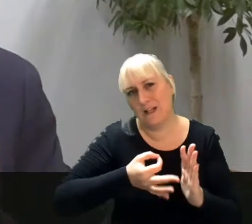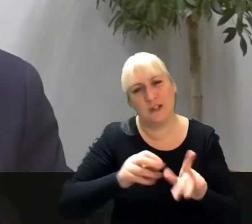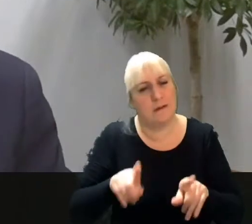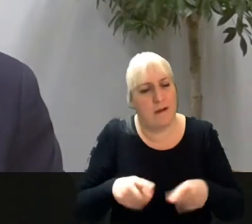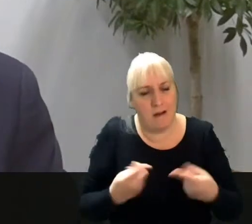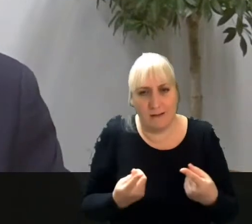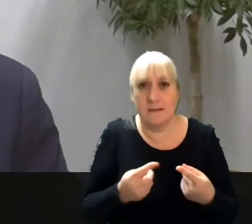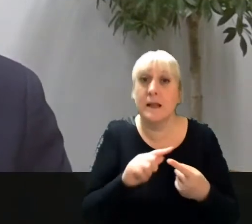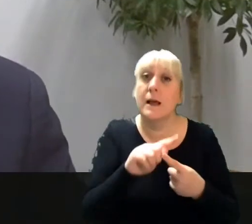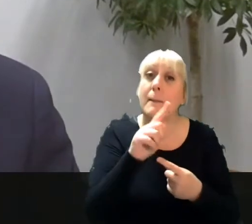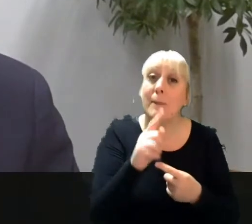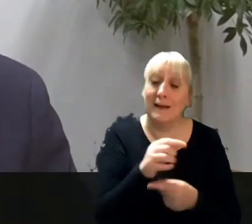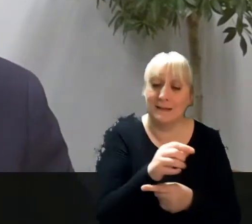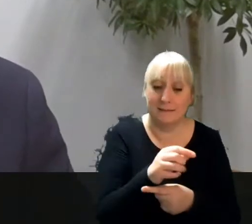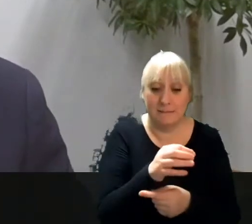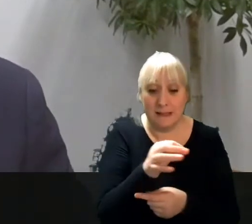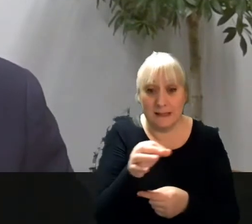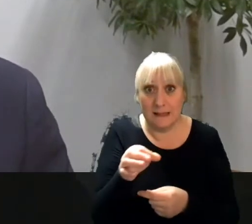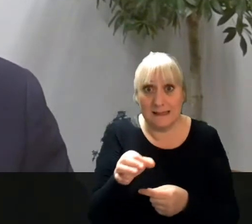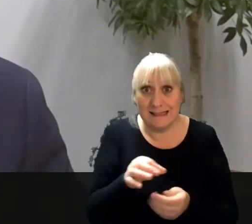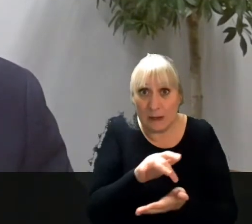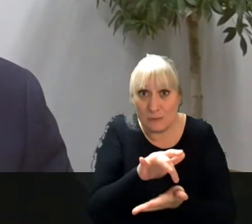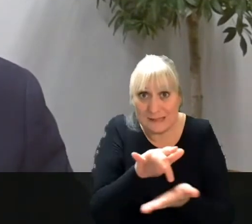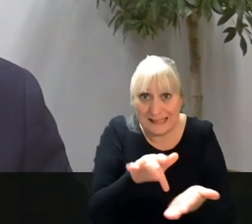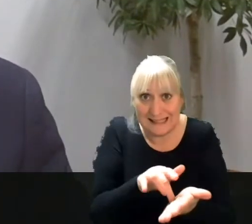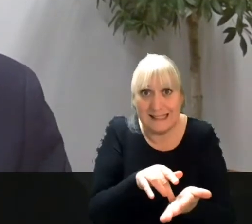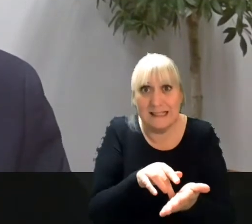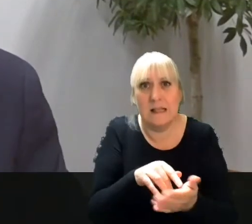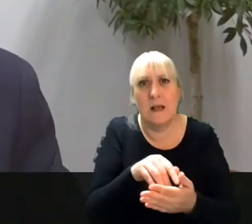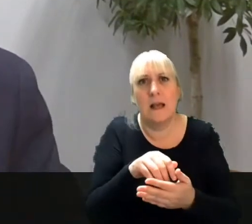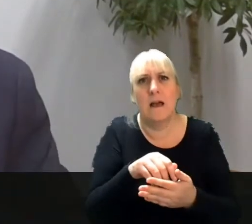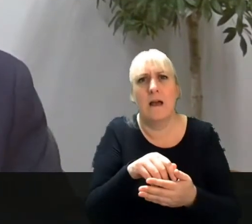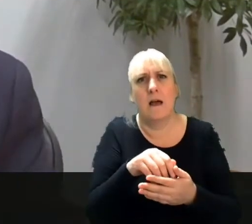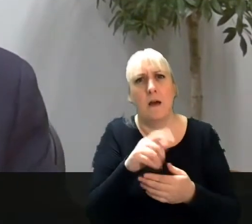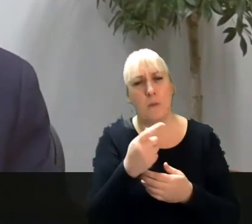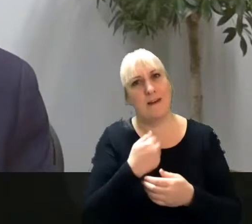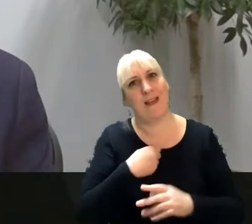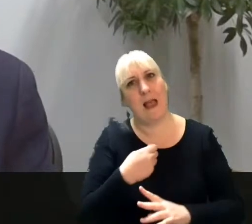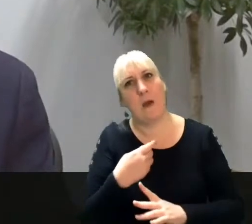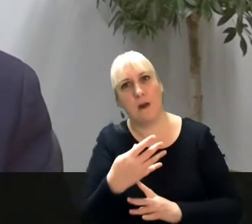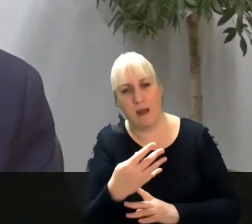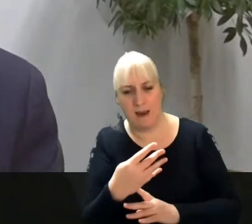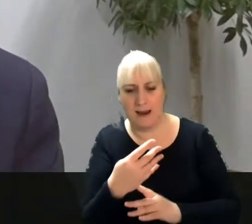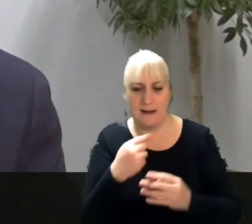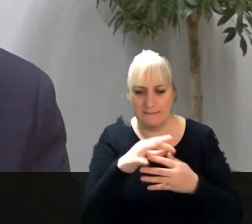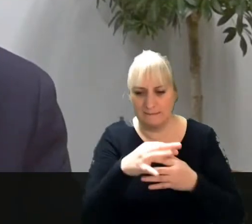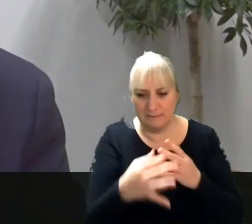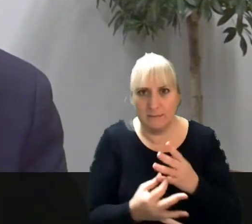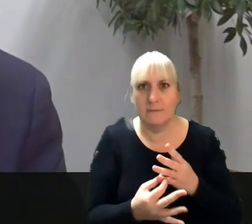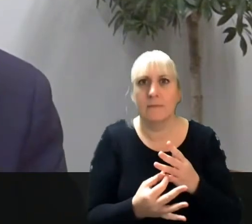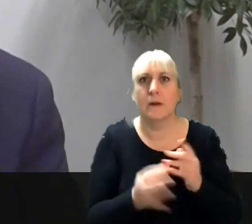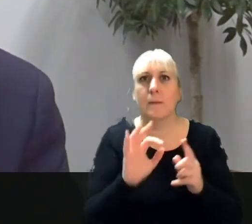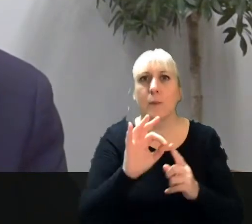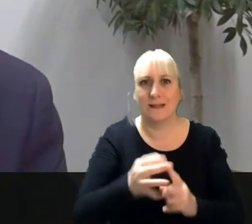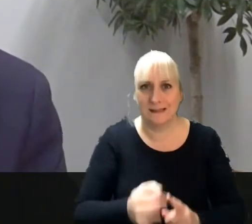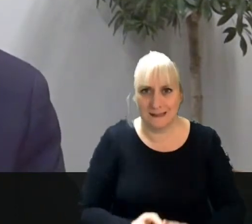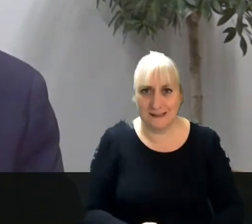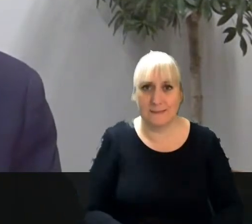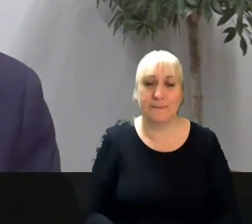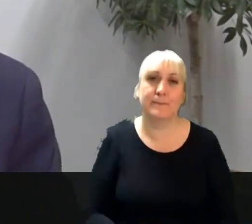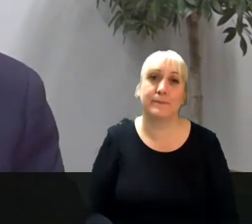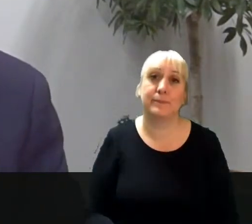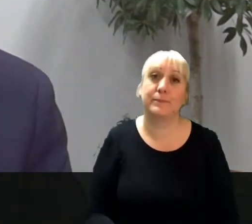the 9 recovery missions that the London Recovery Board has. One of the big challenges we have is not applications that go through the